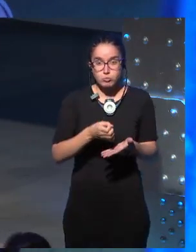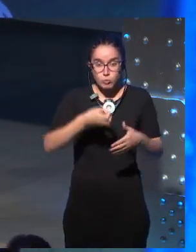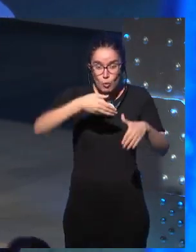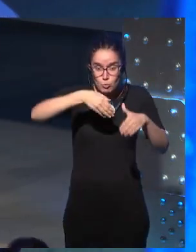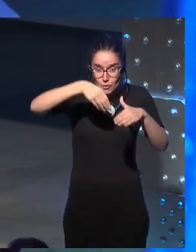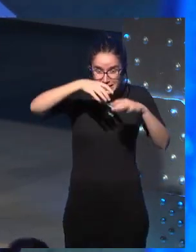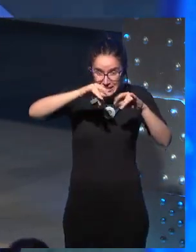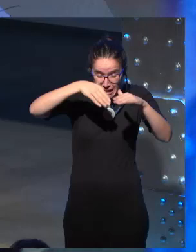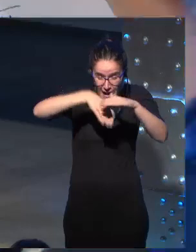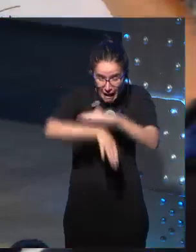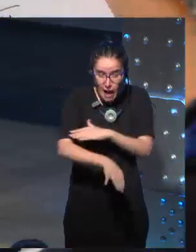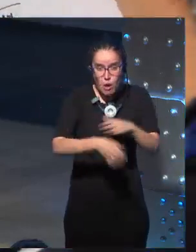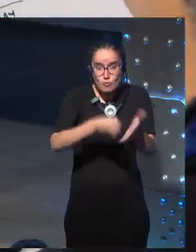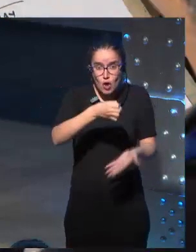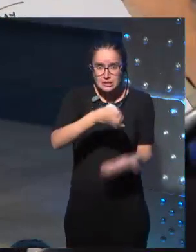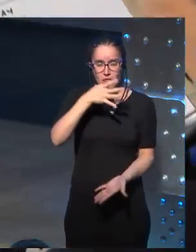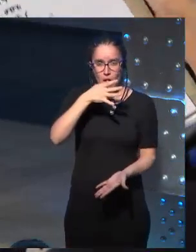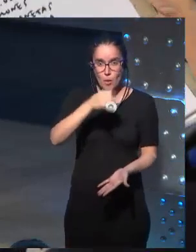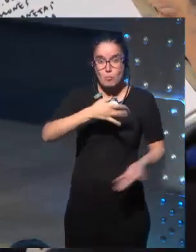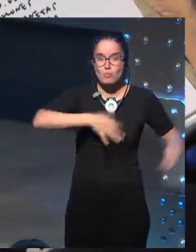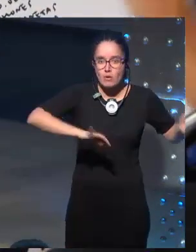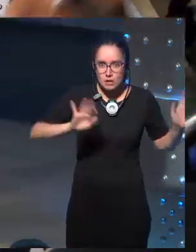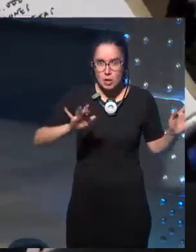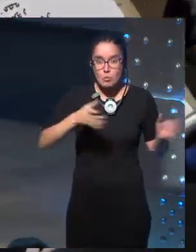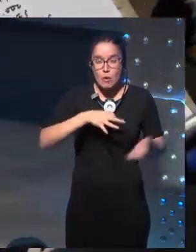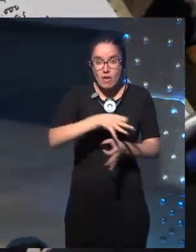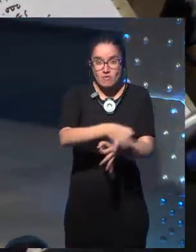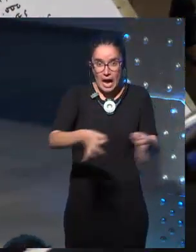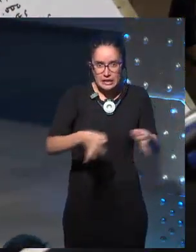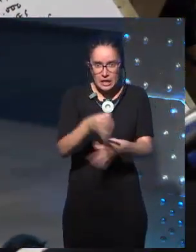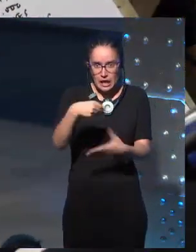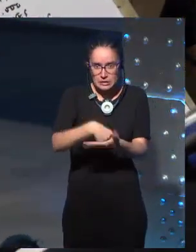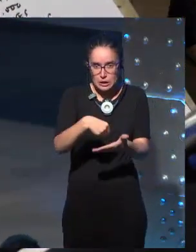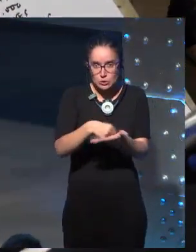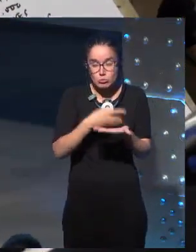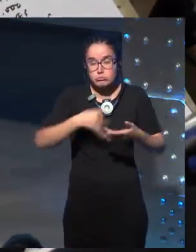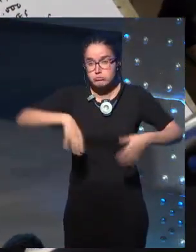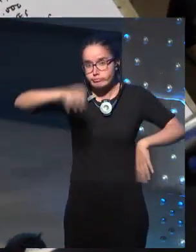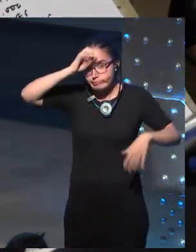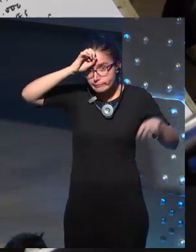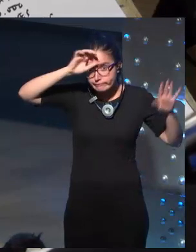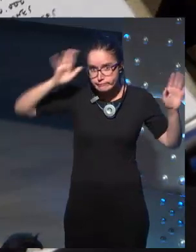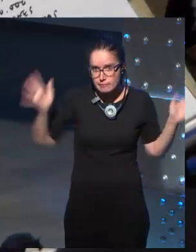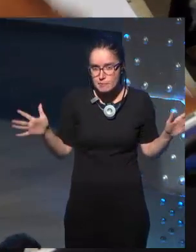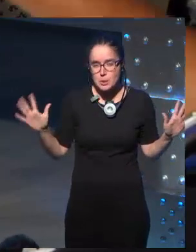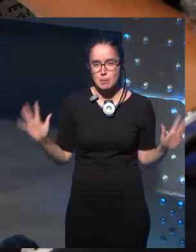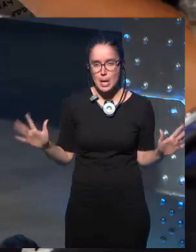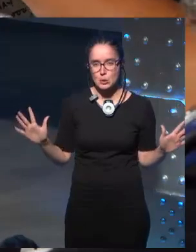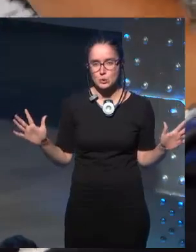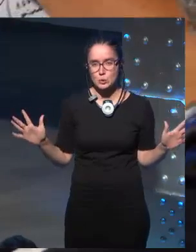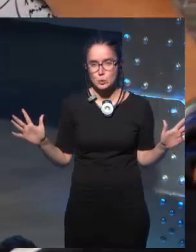Maybe there are bacteria there as well, or stuff. We don't know. But what I do believe is